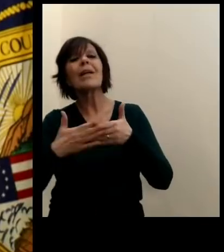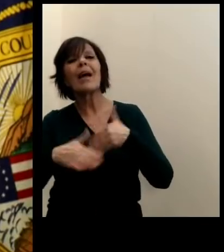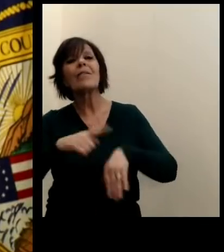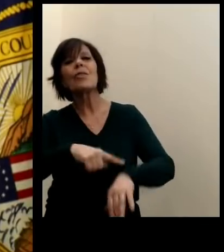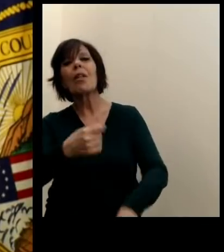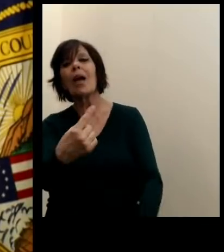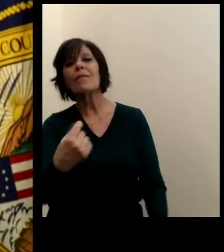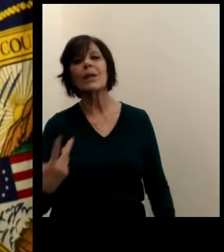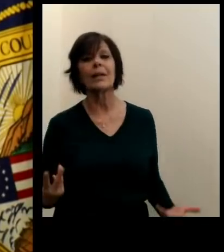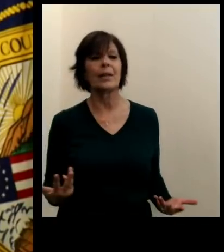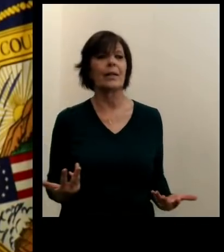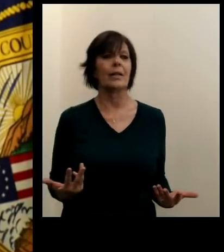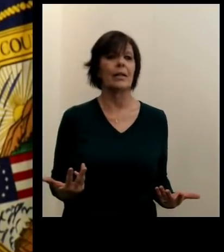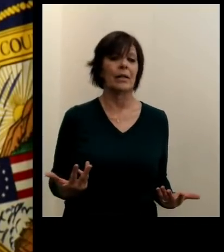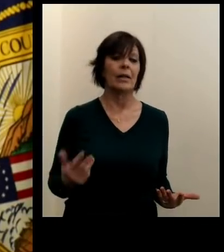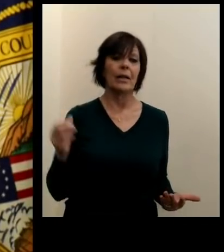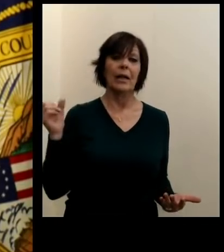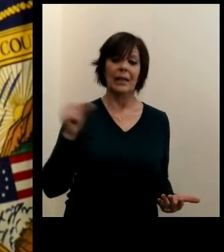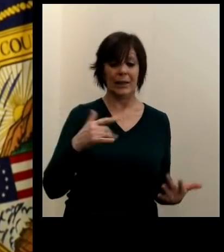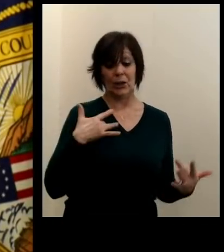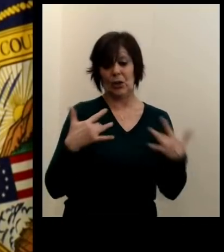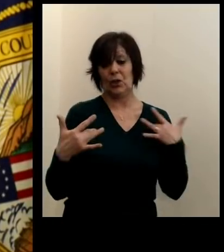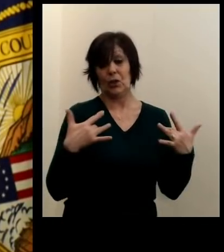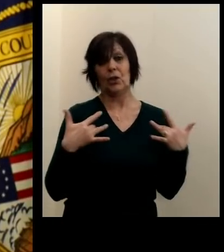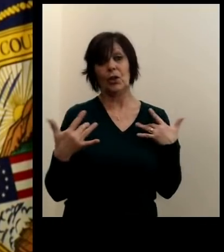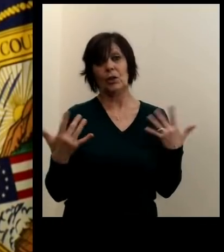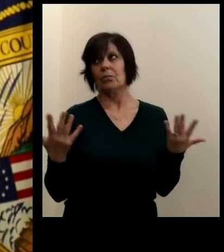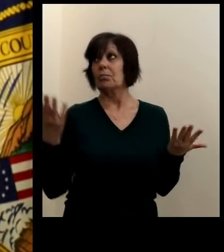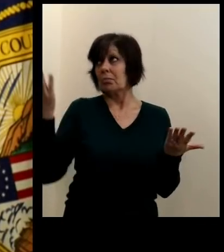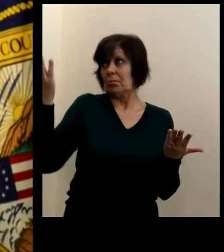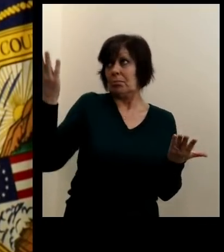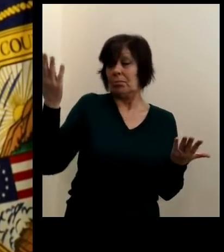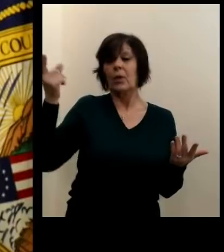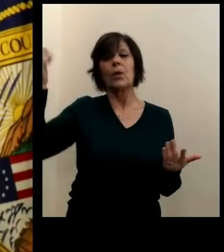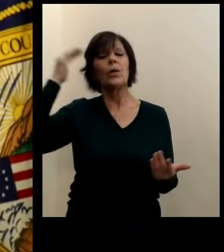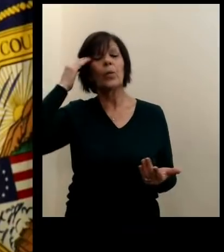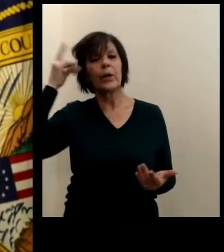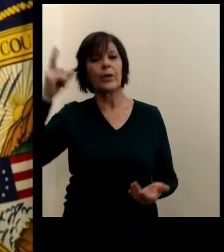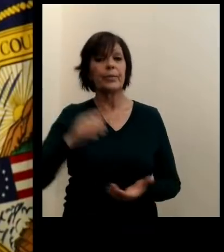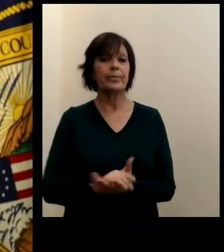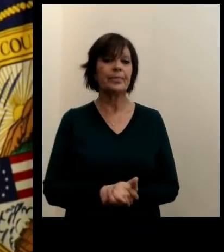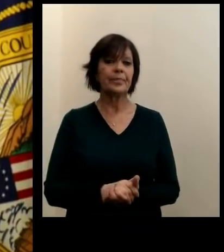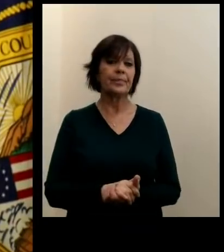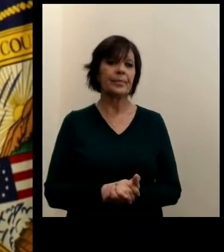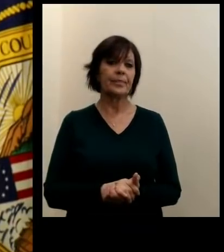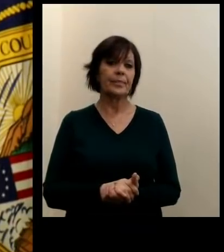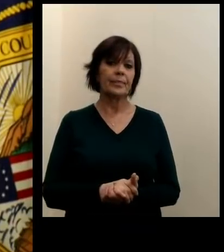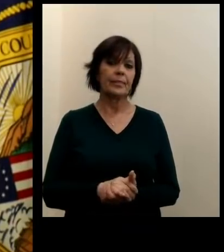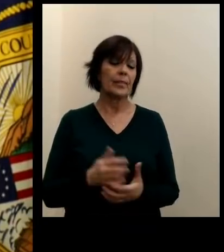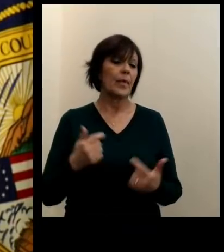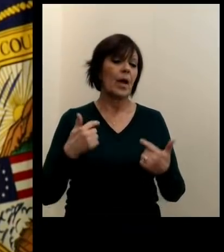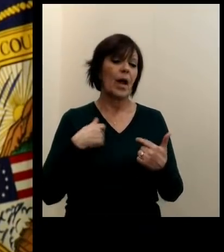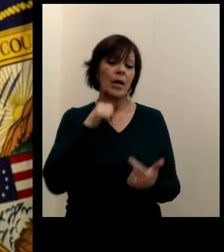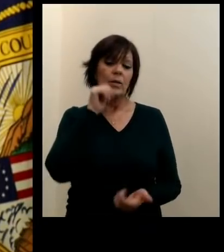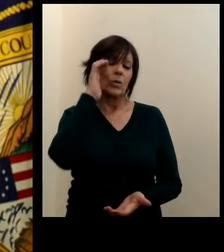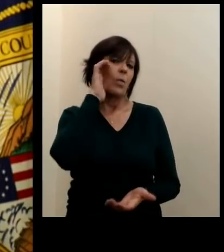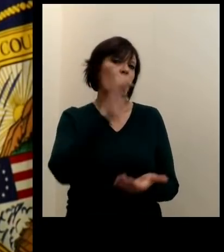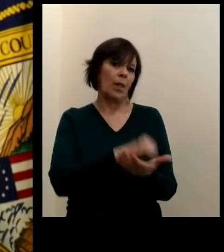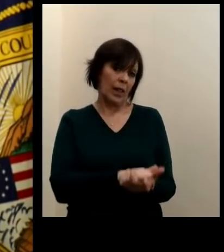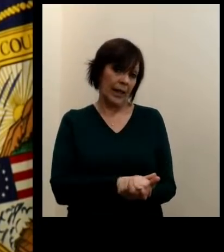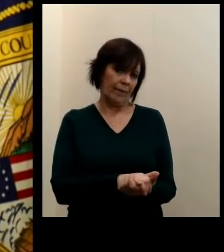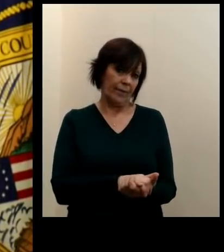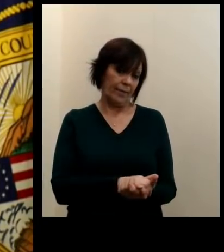o'clock. And it is a concern that we have passed on to New York State. They are aware of it. As I said, I don't believe when you